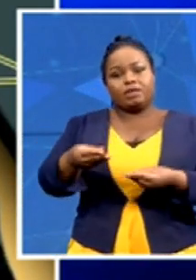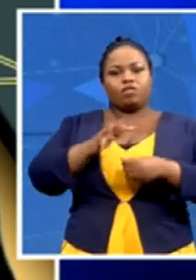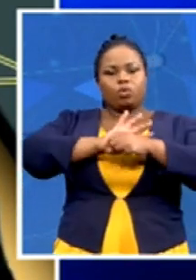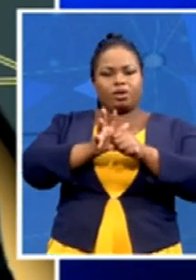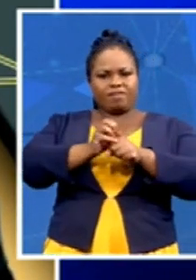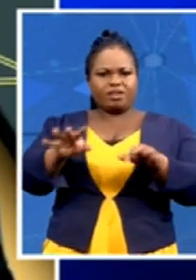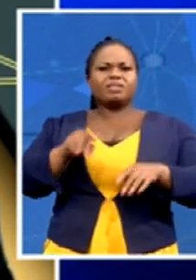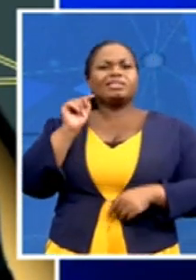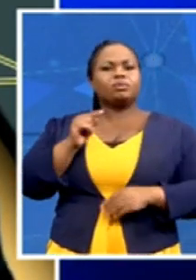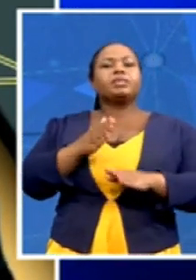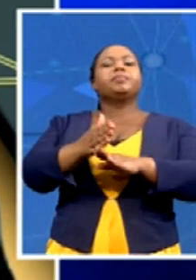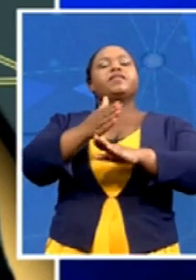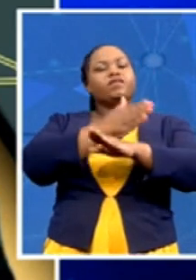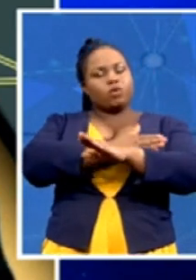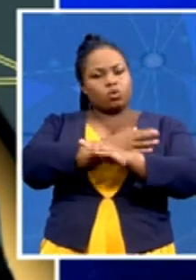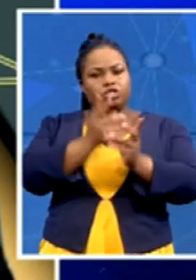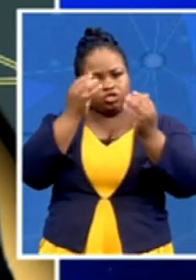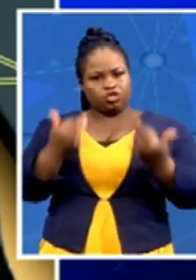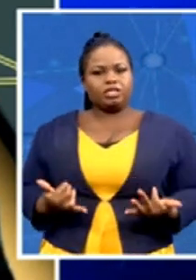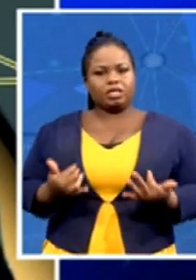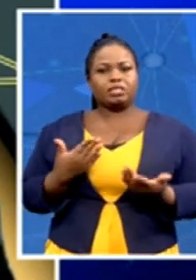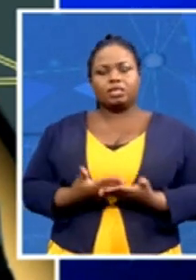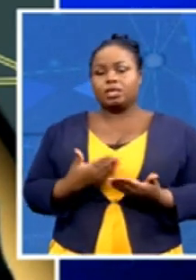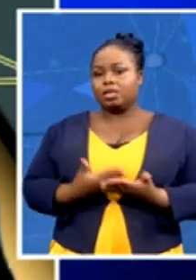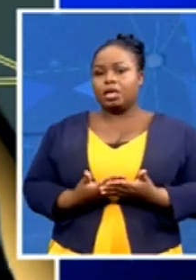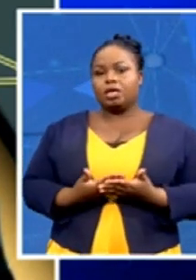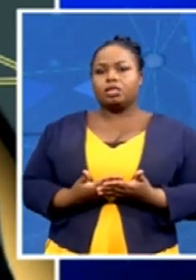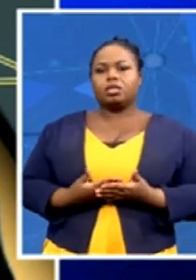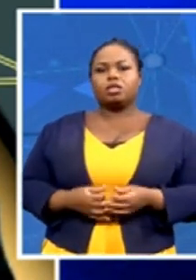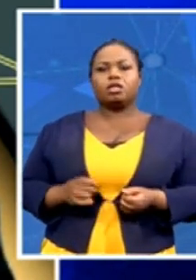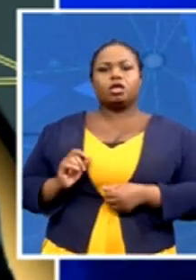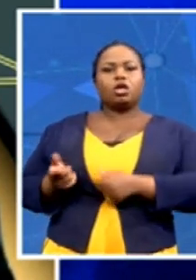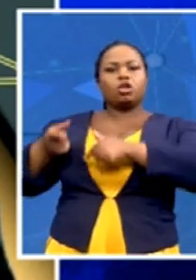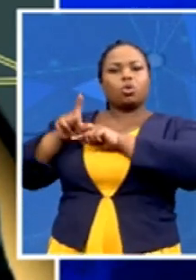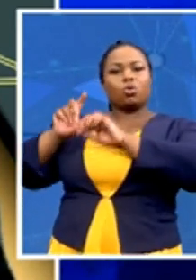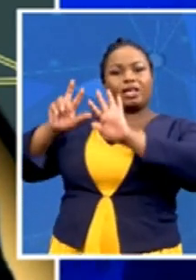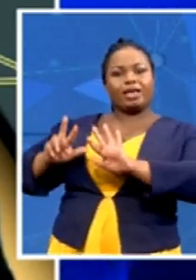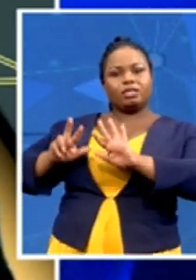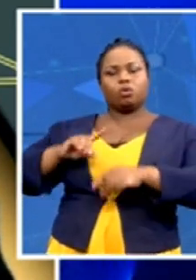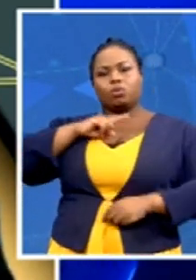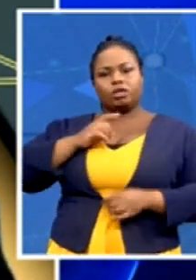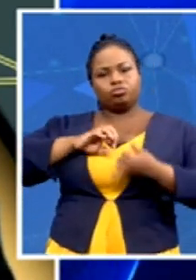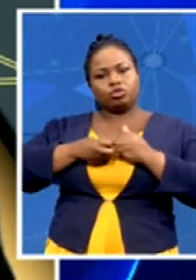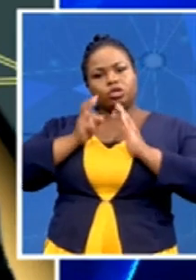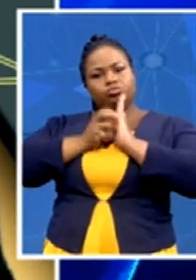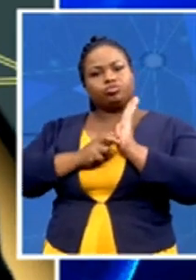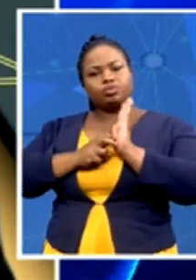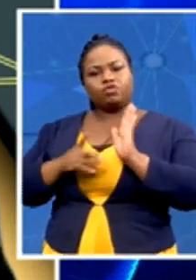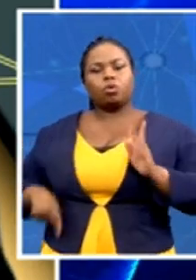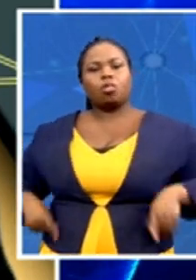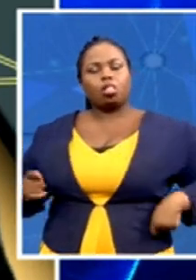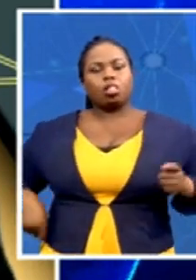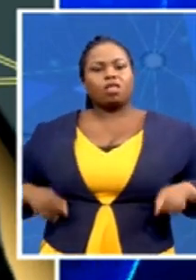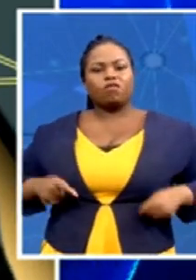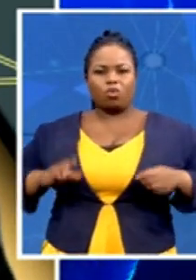do Note 8 that they did for the purposes of regulating the spending around COVID-19. Therefore, at that point, there